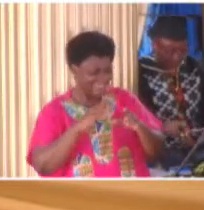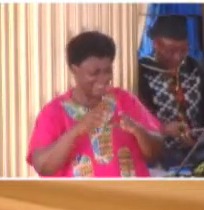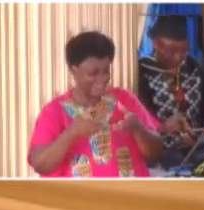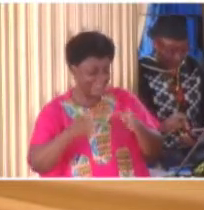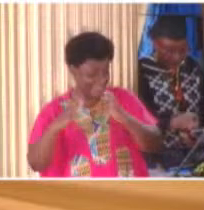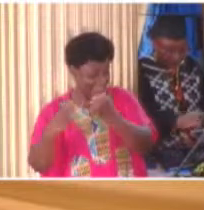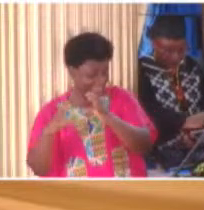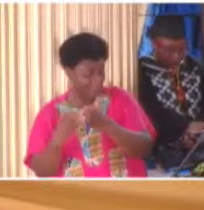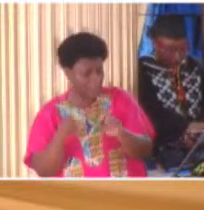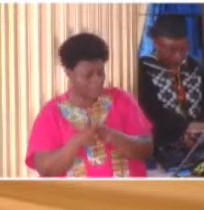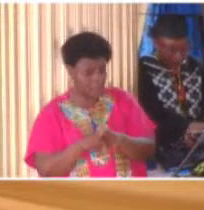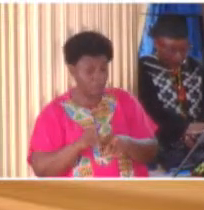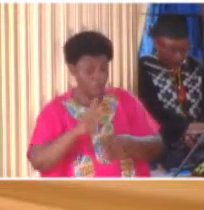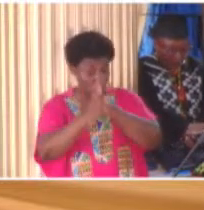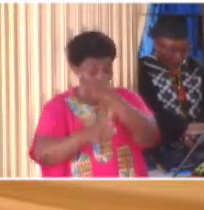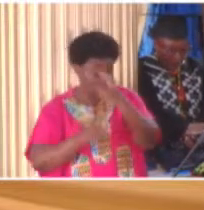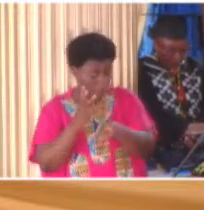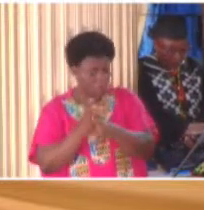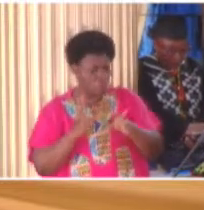have in our work.